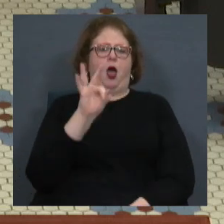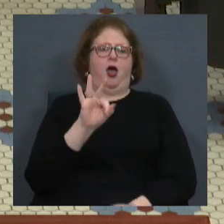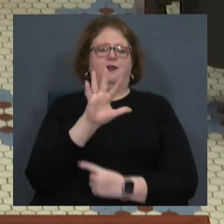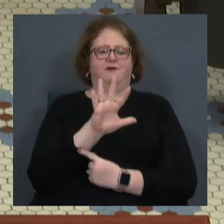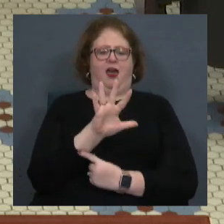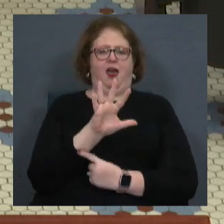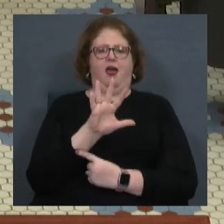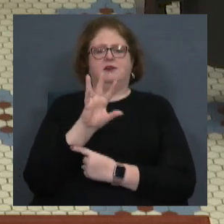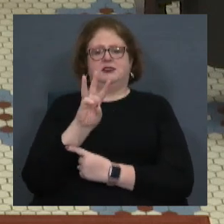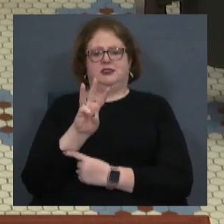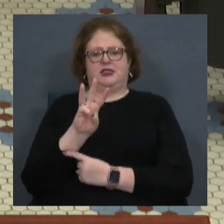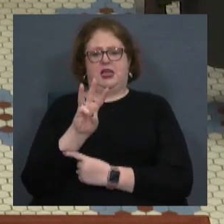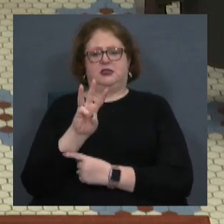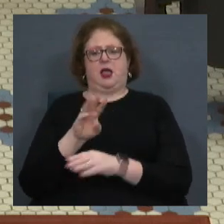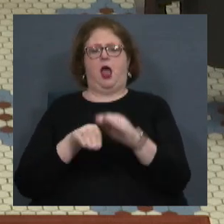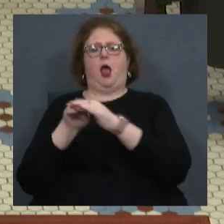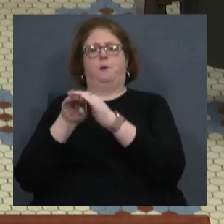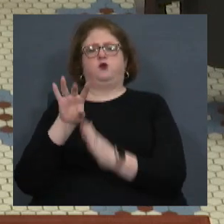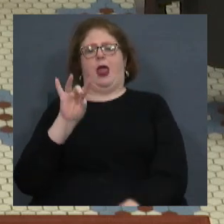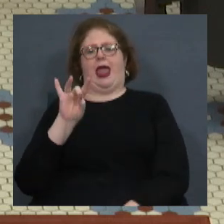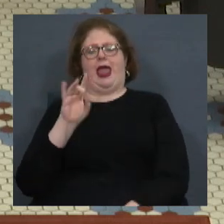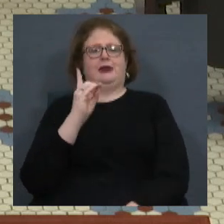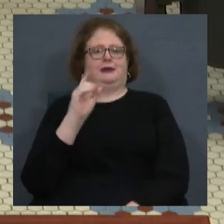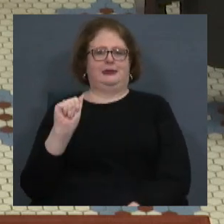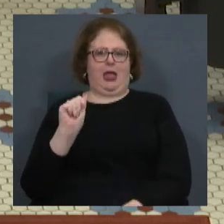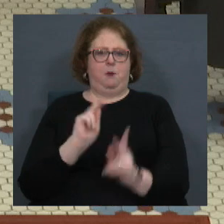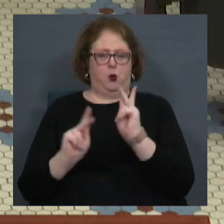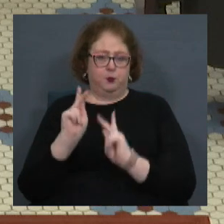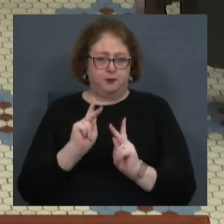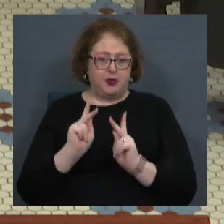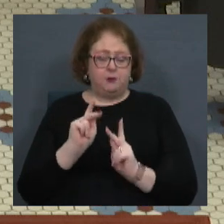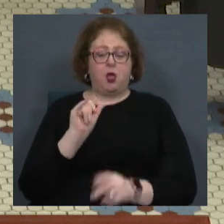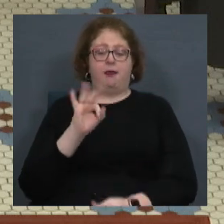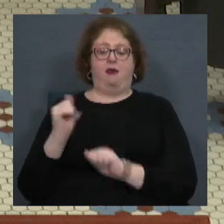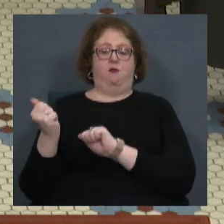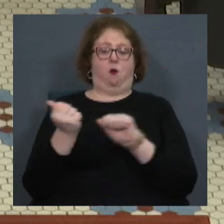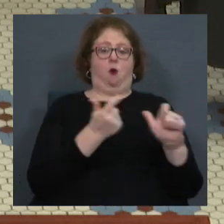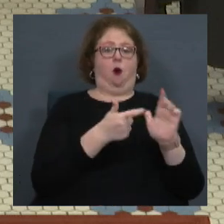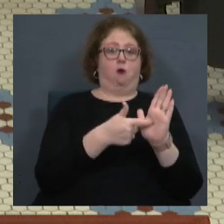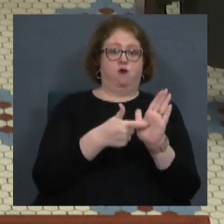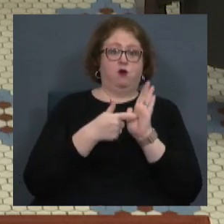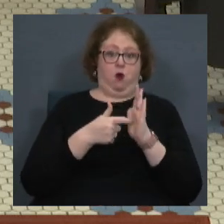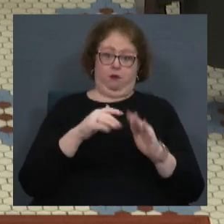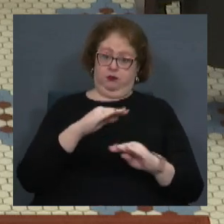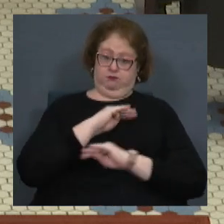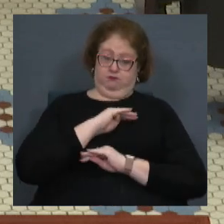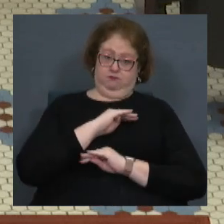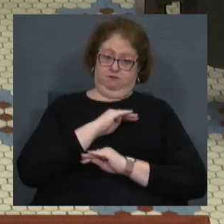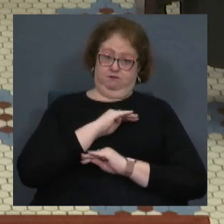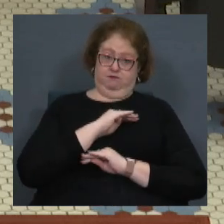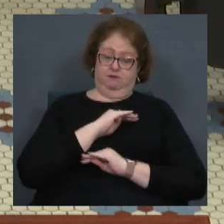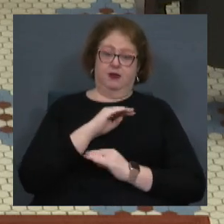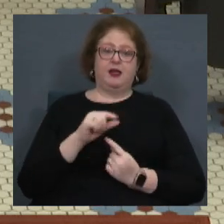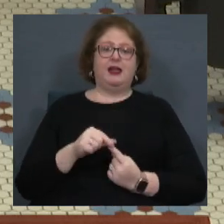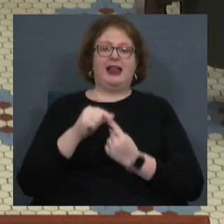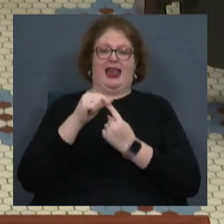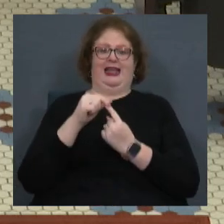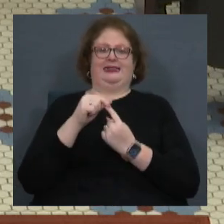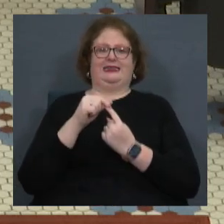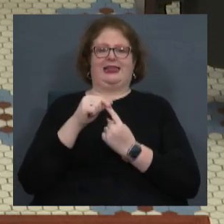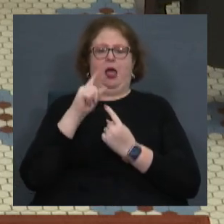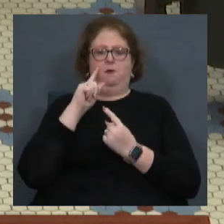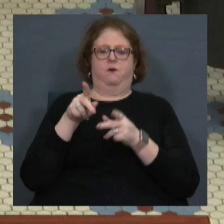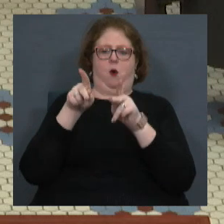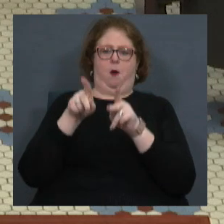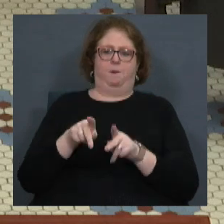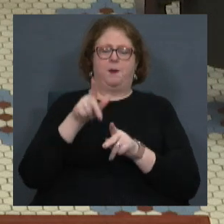disabled persons if all ordinance requirements are met, except that individuals whose tenancy would